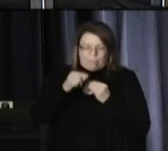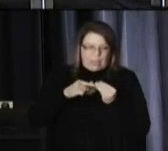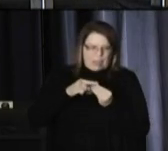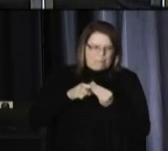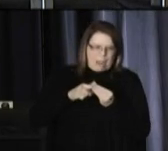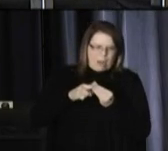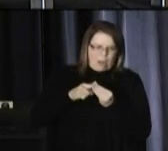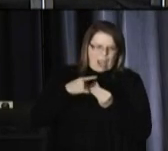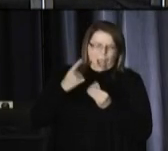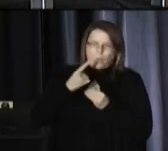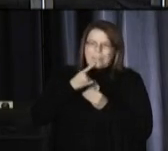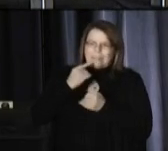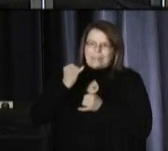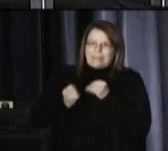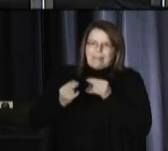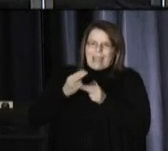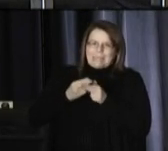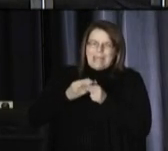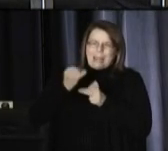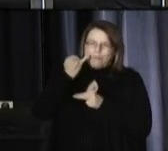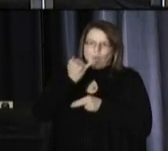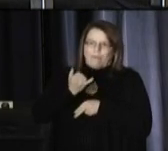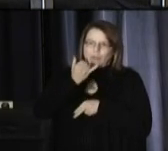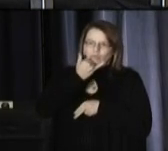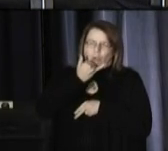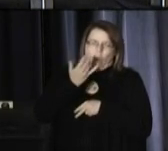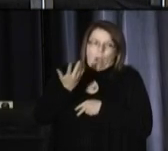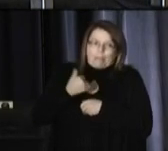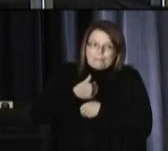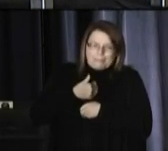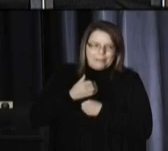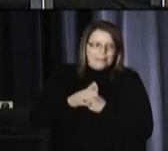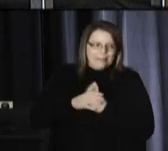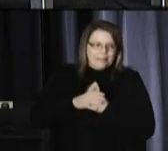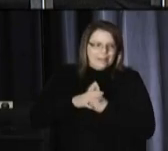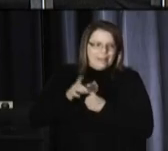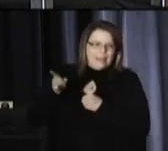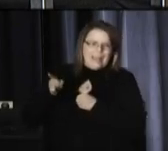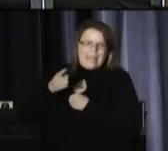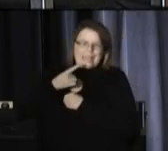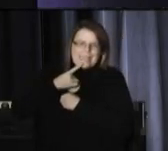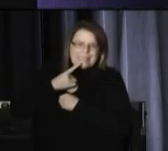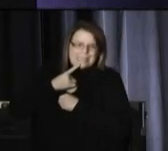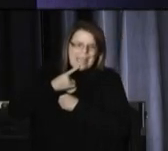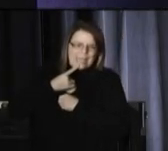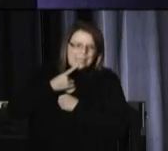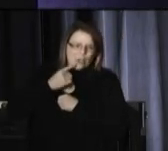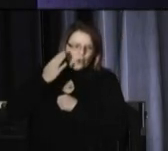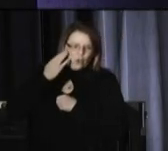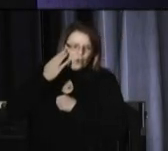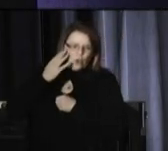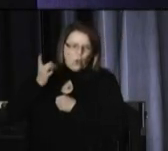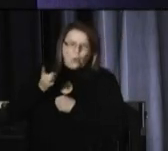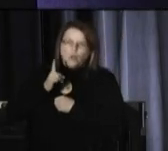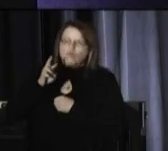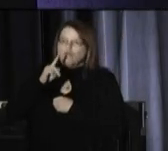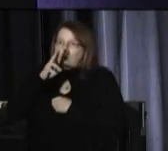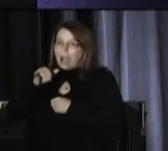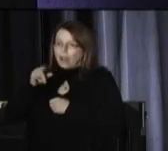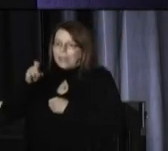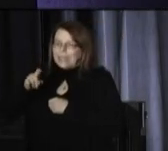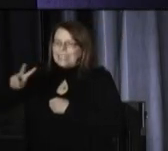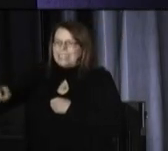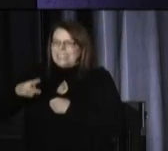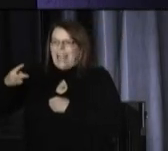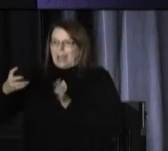I always say his last name super French, so if that's wrong, Key, my bad. he says, you know, you very rarely need the second